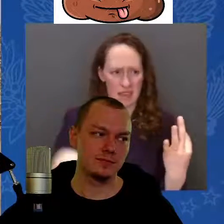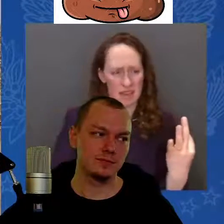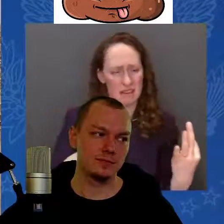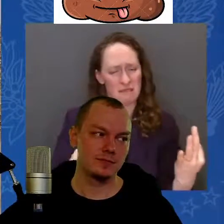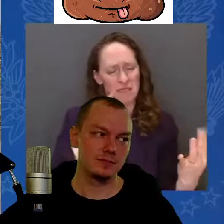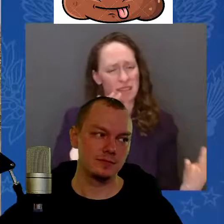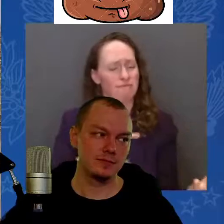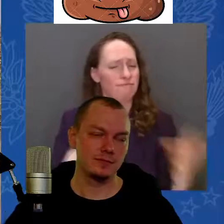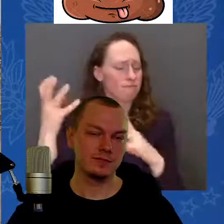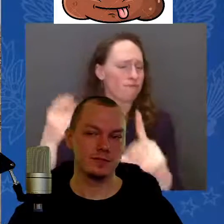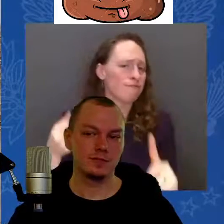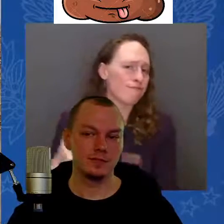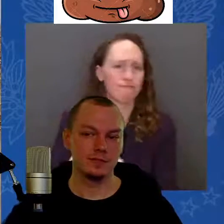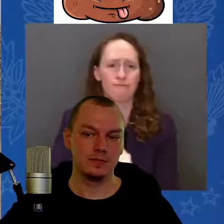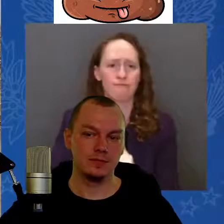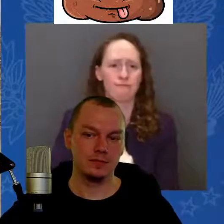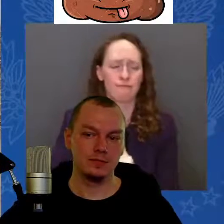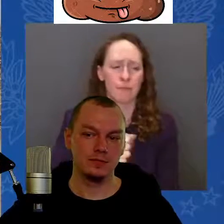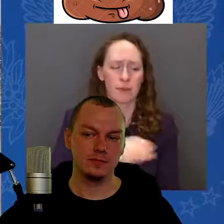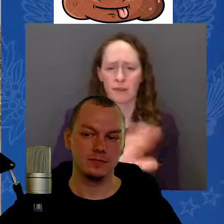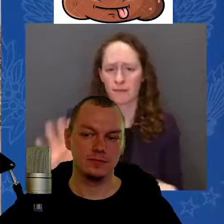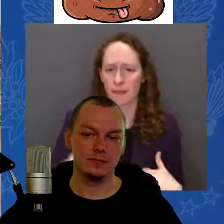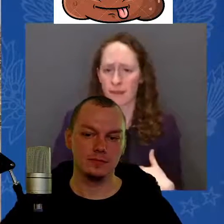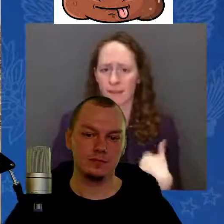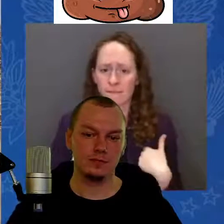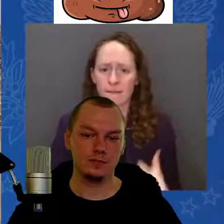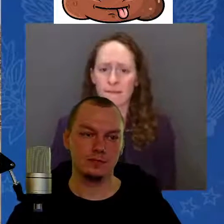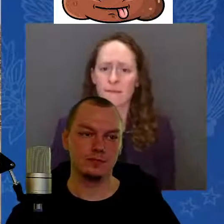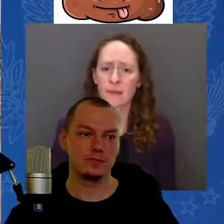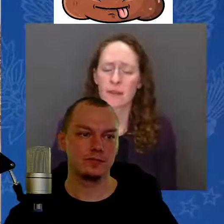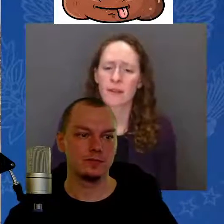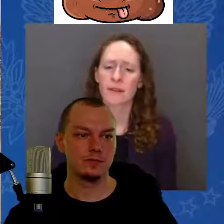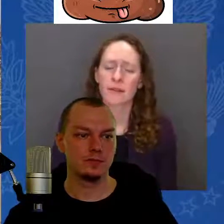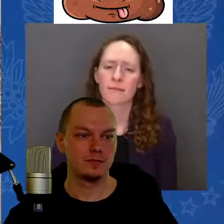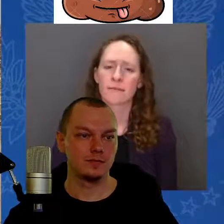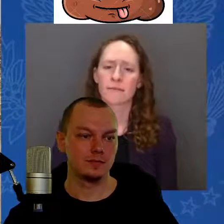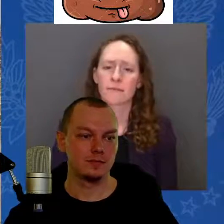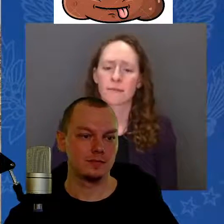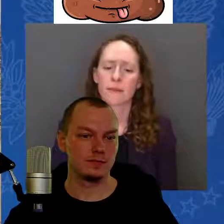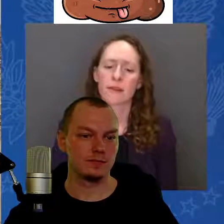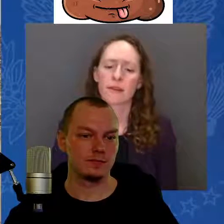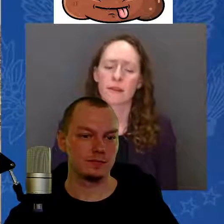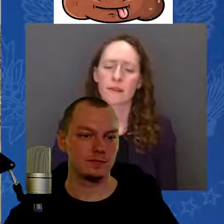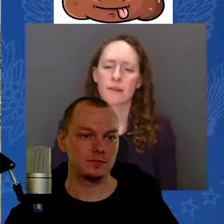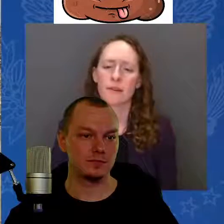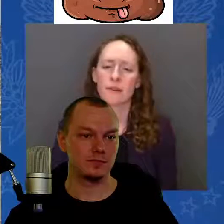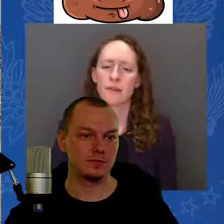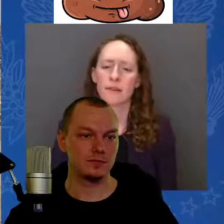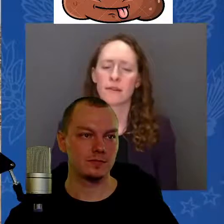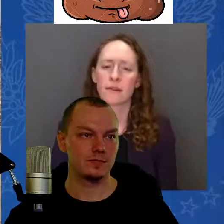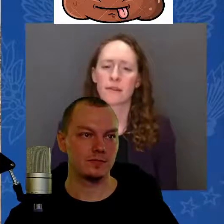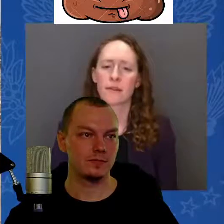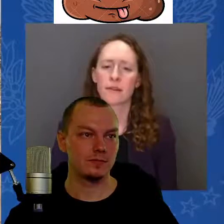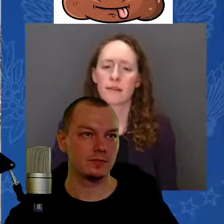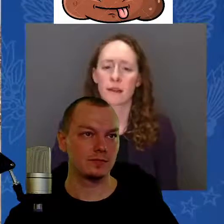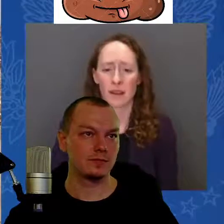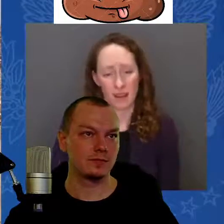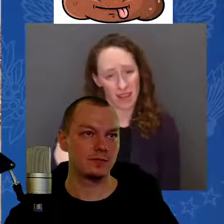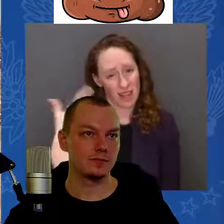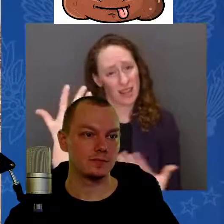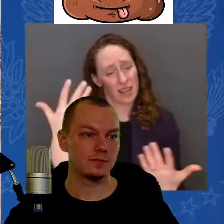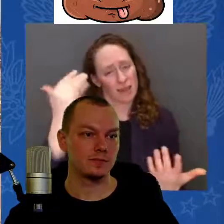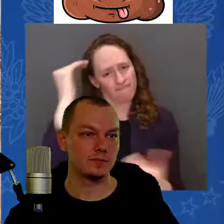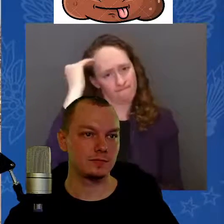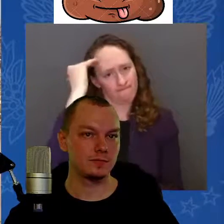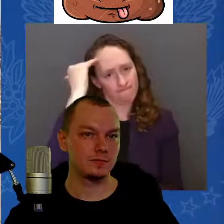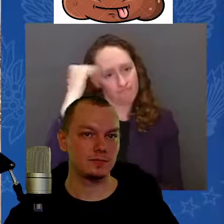We know that this will be a long process, but the most important action we